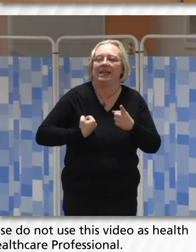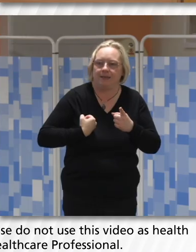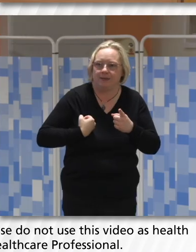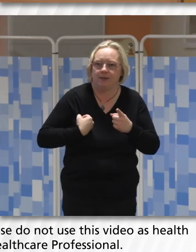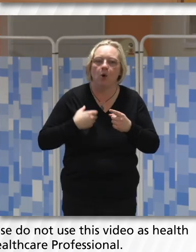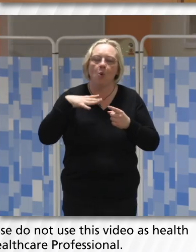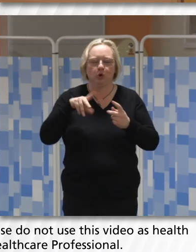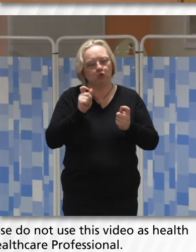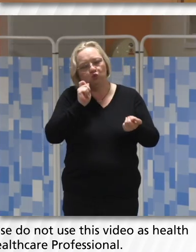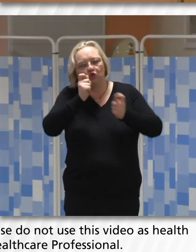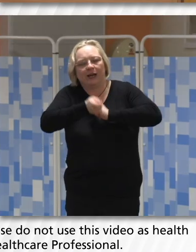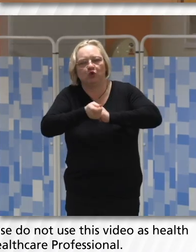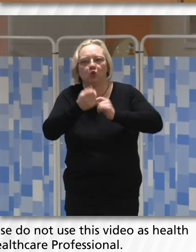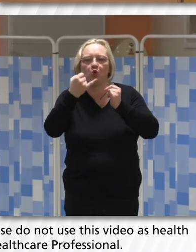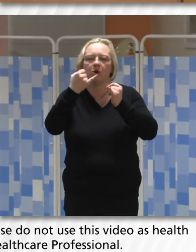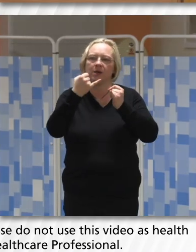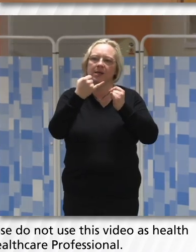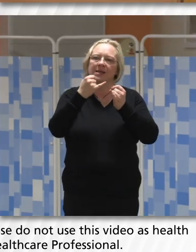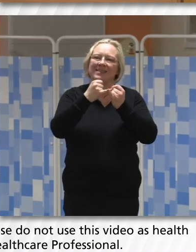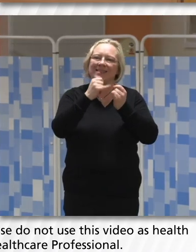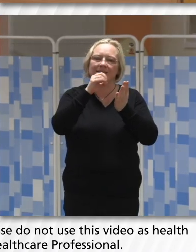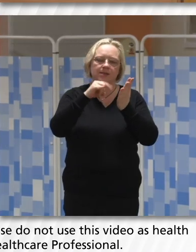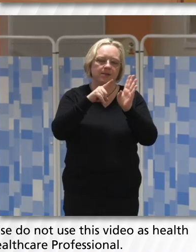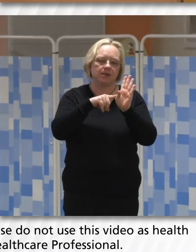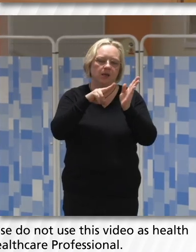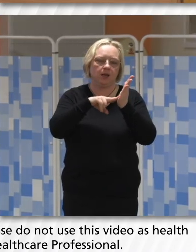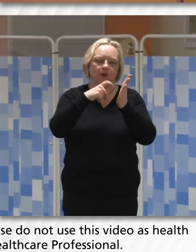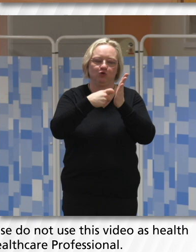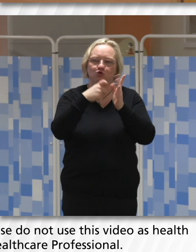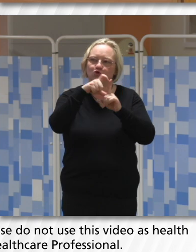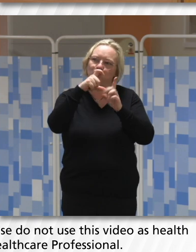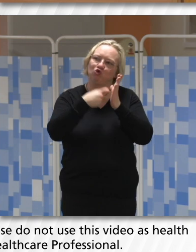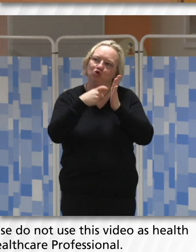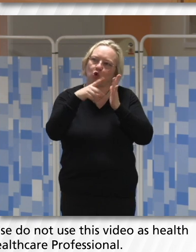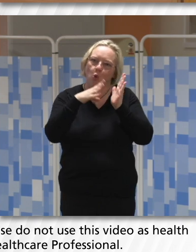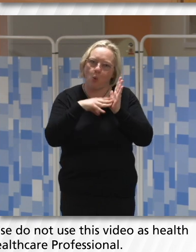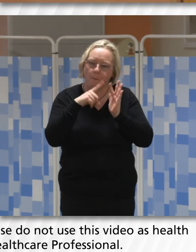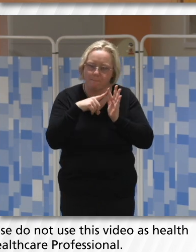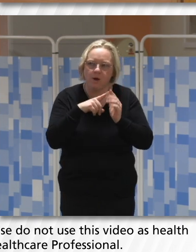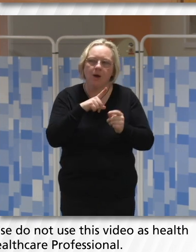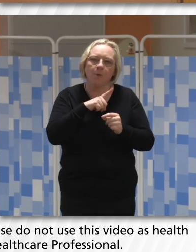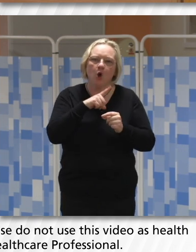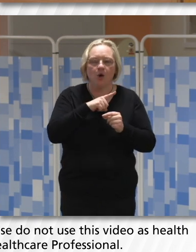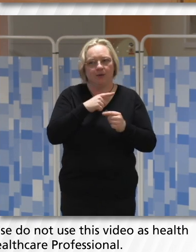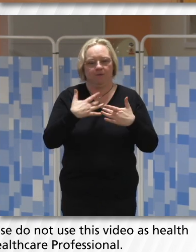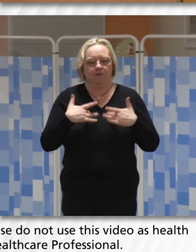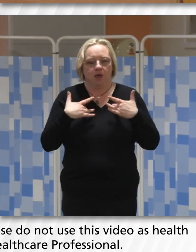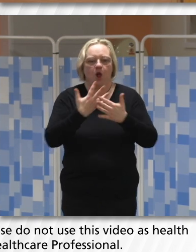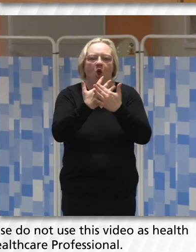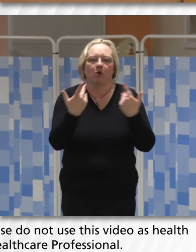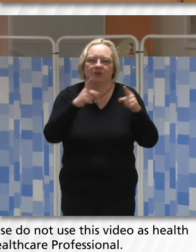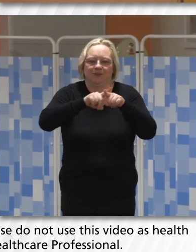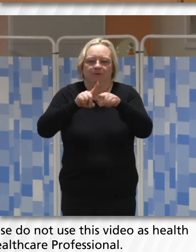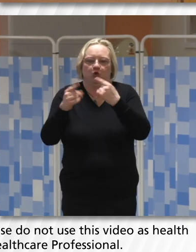of symptoms. And because of that, you need lots of people to help with it. But getting a diagnosis